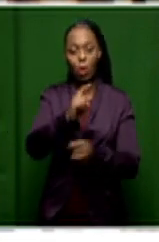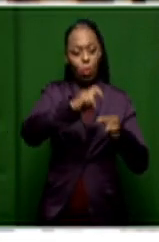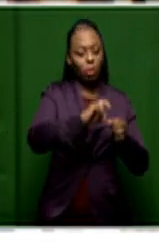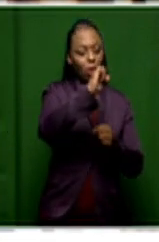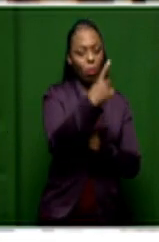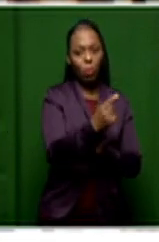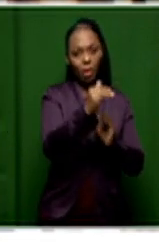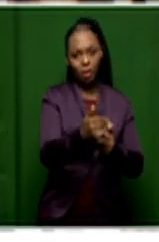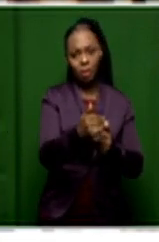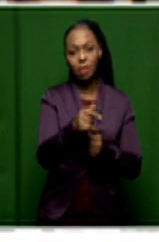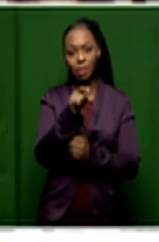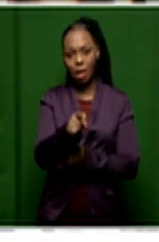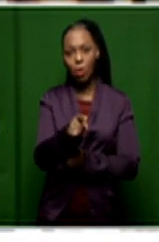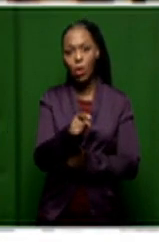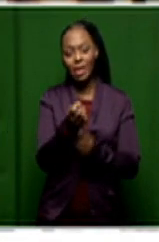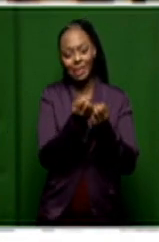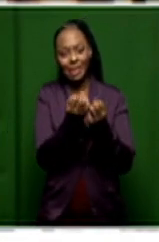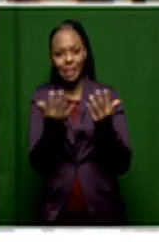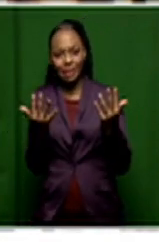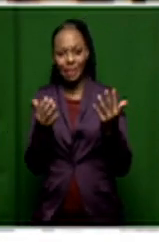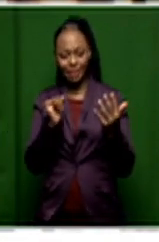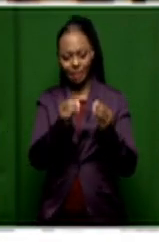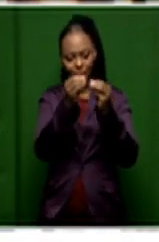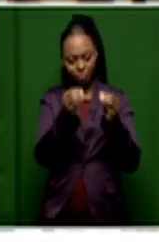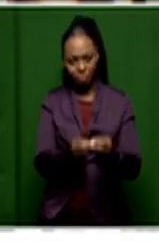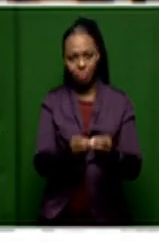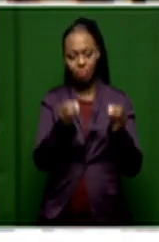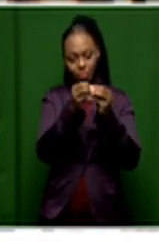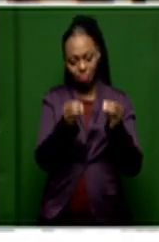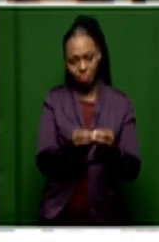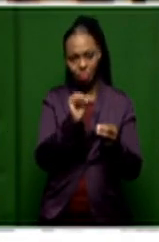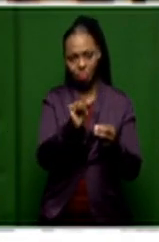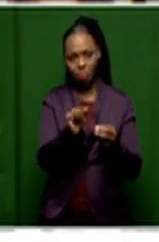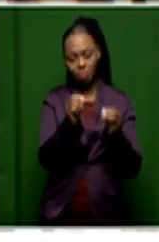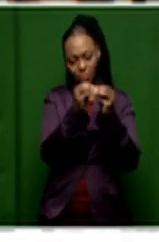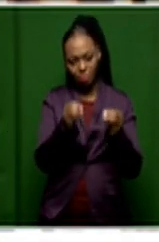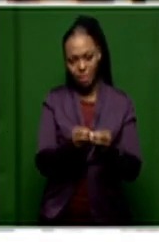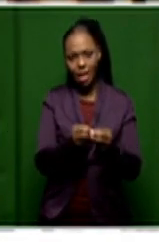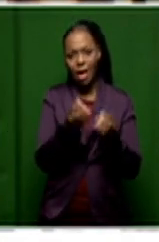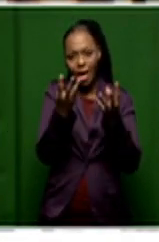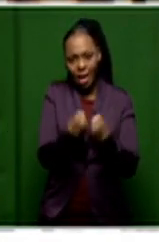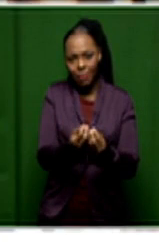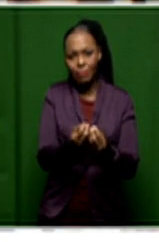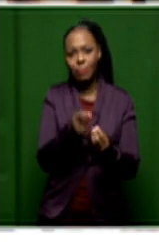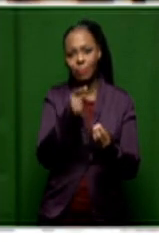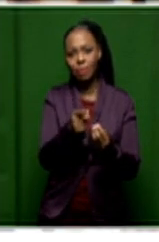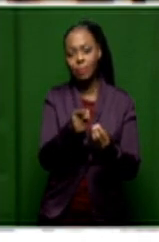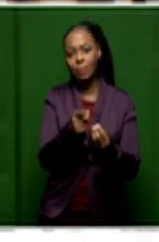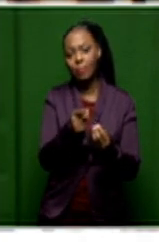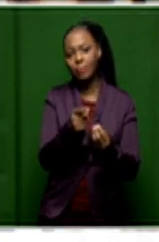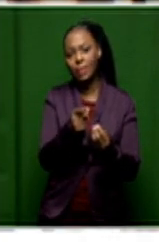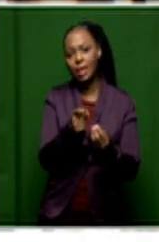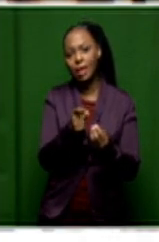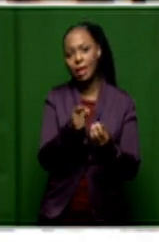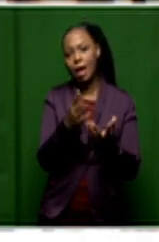quarter-on-quarter annualized statistics, when they are very big movements down and then upwards, tend to distort the